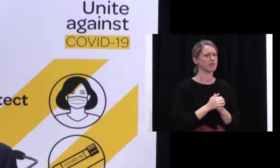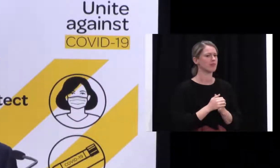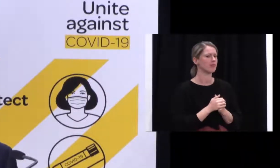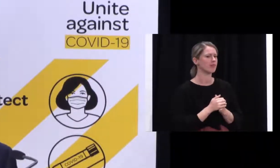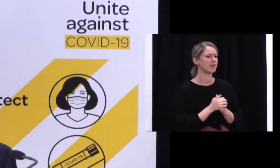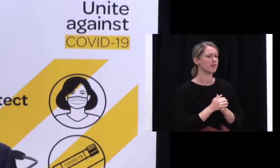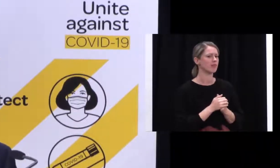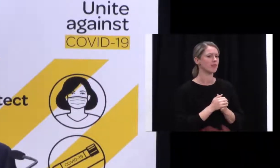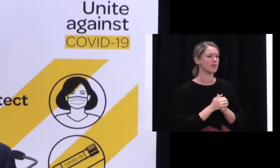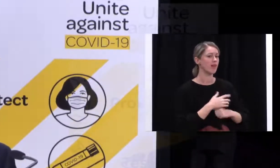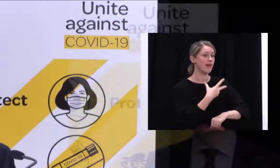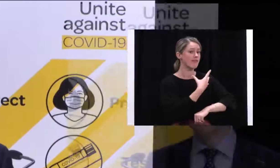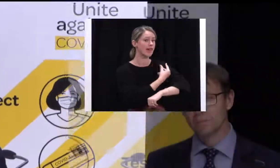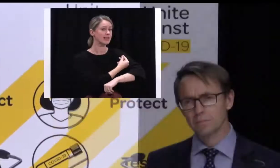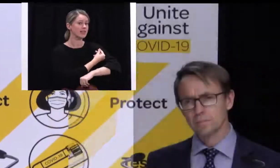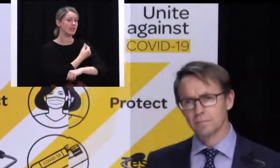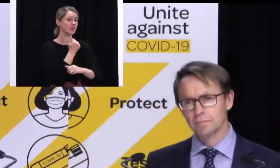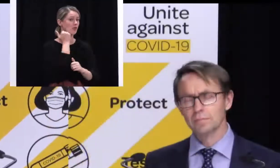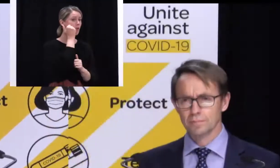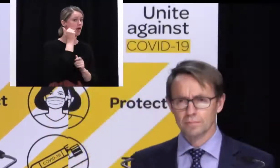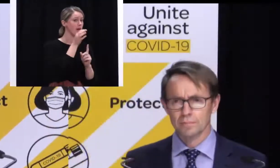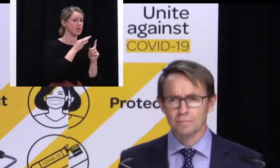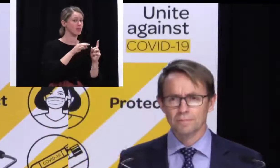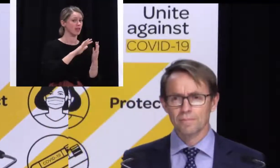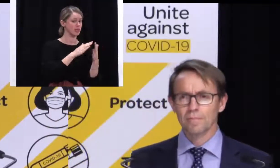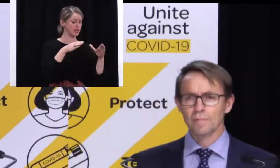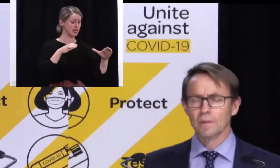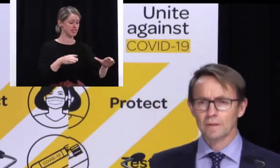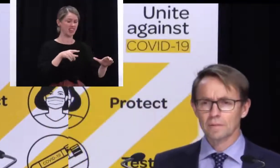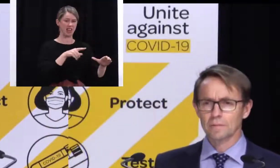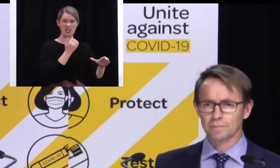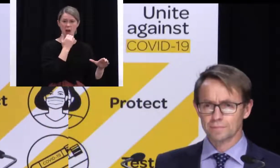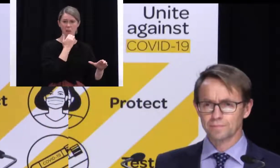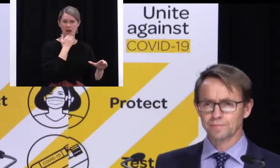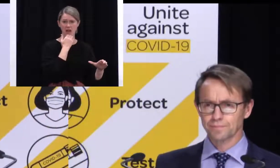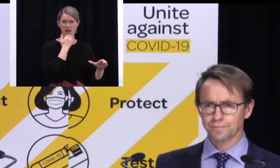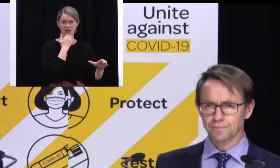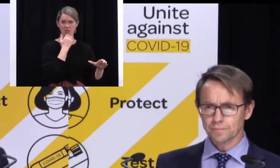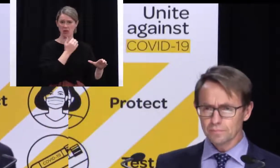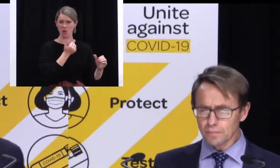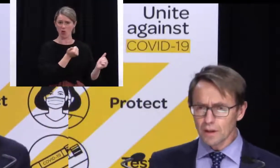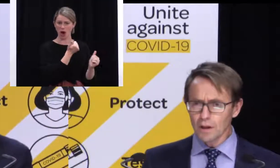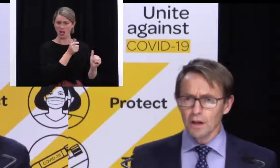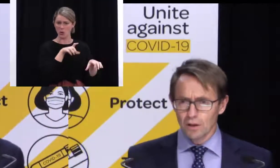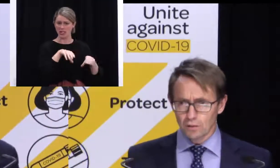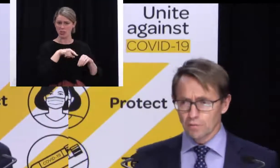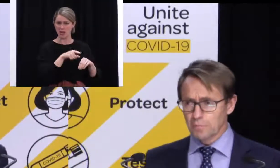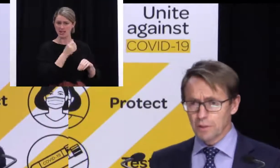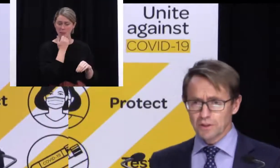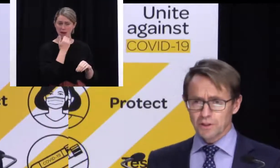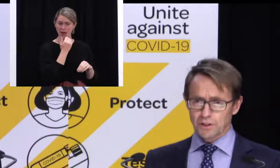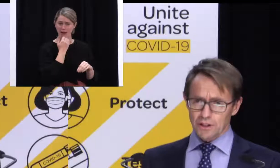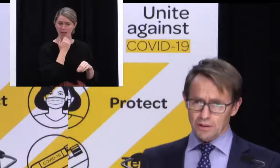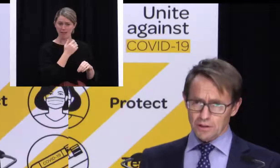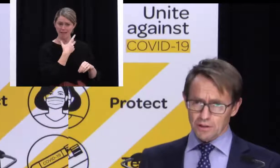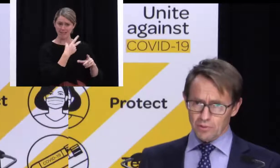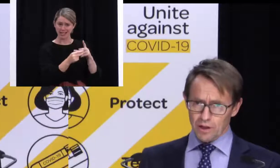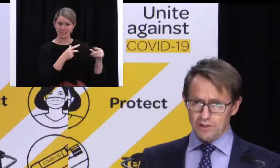increase in the vaccination rates of Māori and Pacifica communities? Are you happy with how things are tracking? Look, I've been pleased